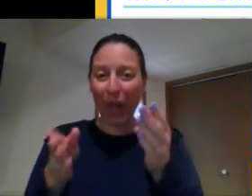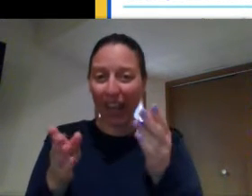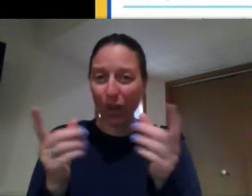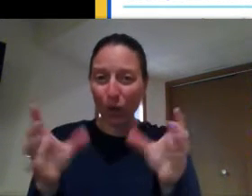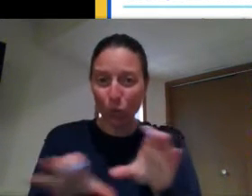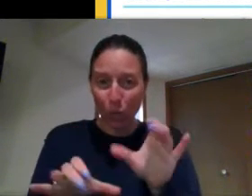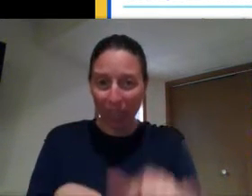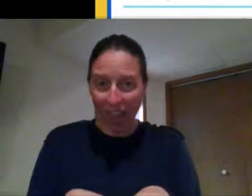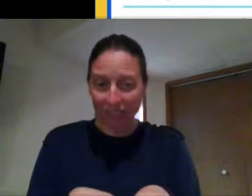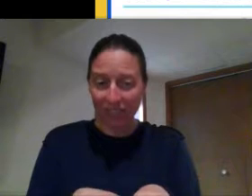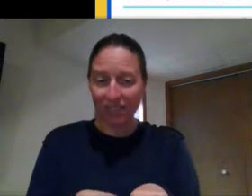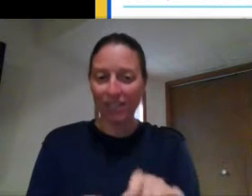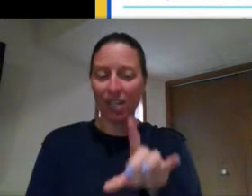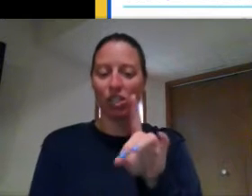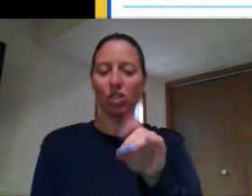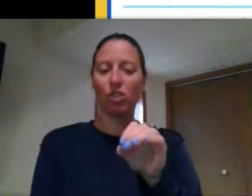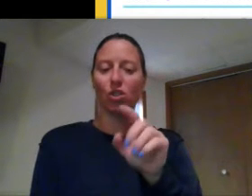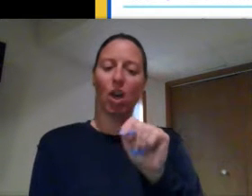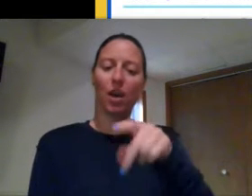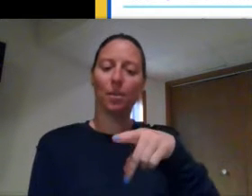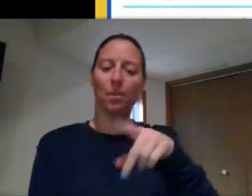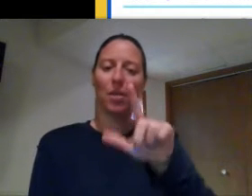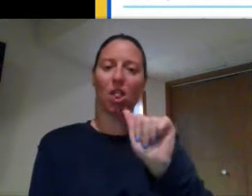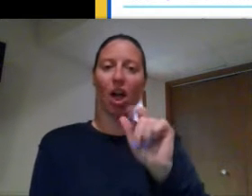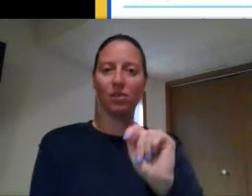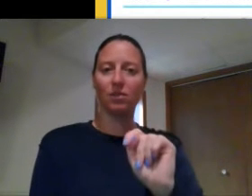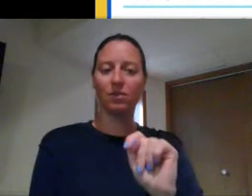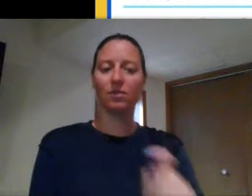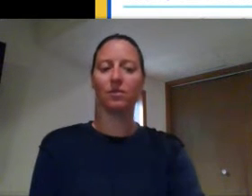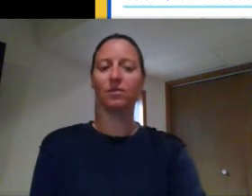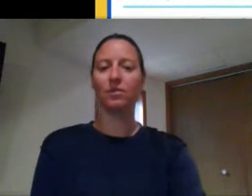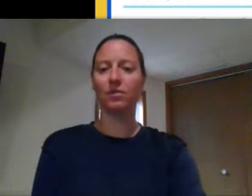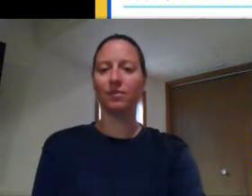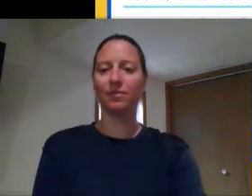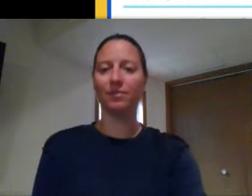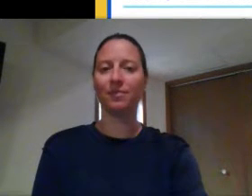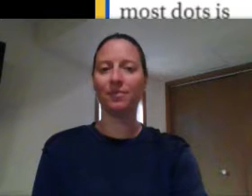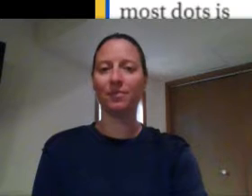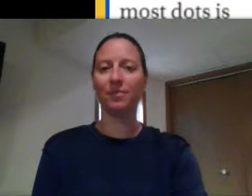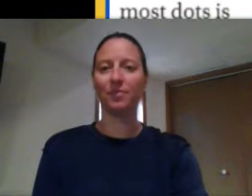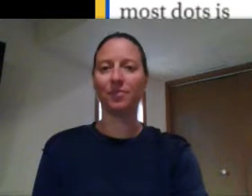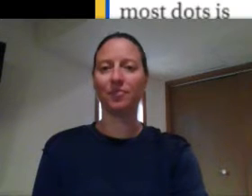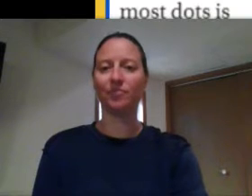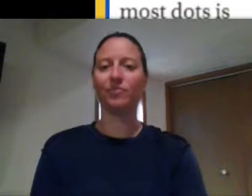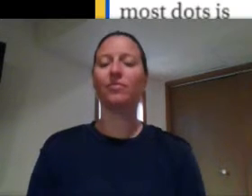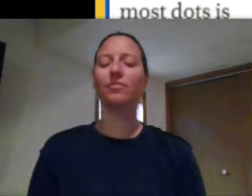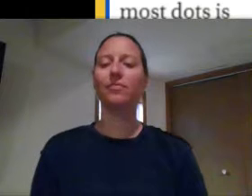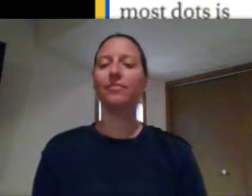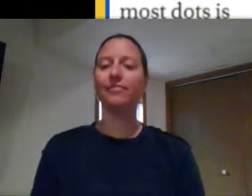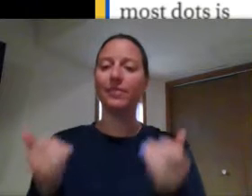A good way to show frequency of a data set is to make a dot plot.